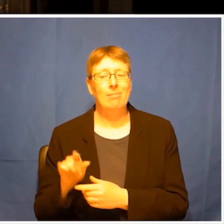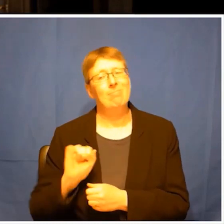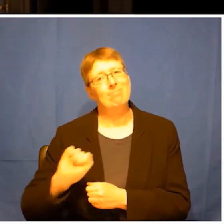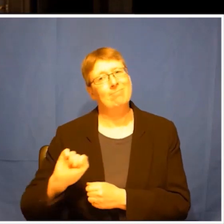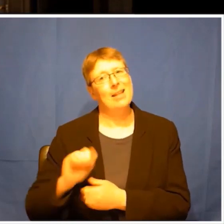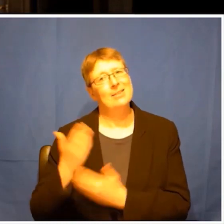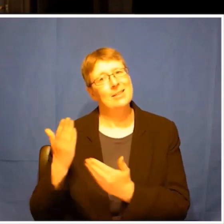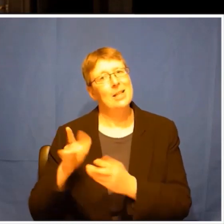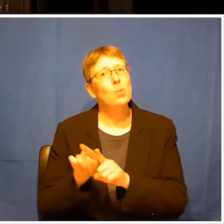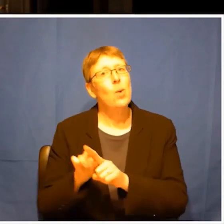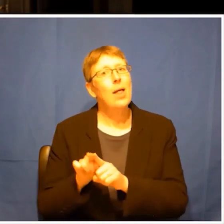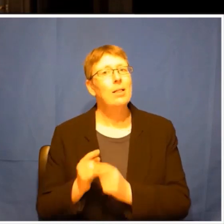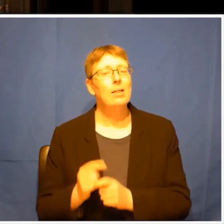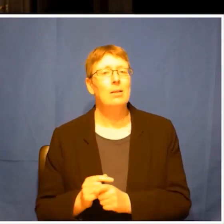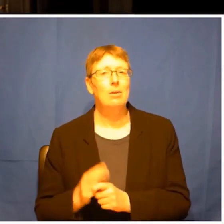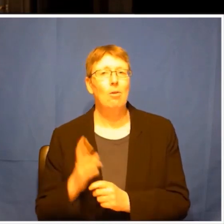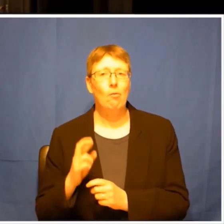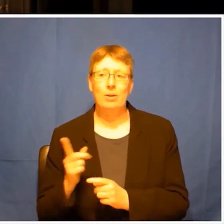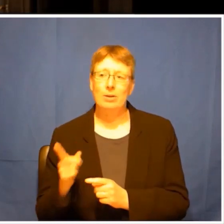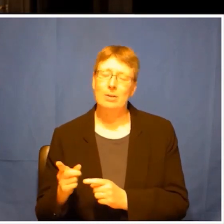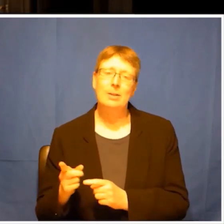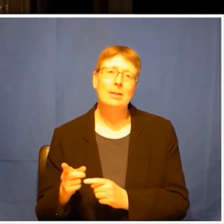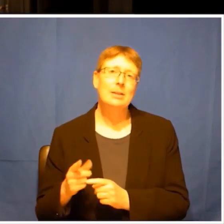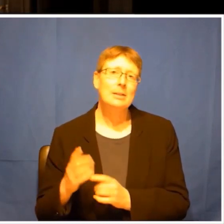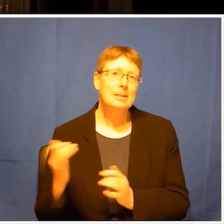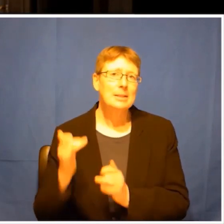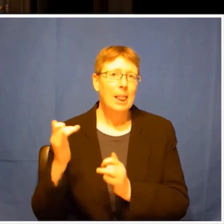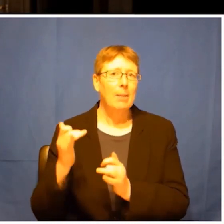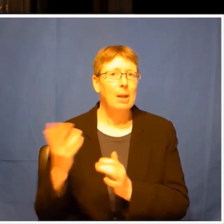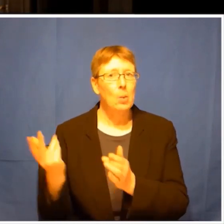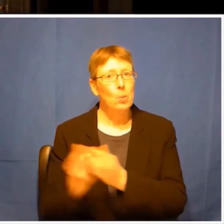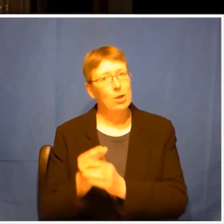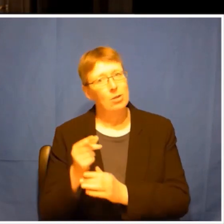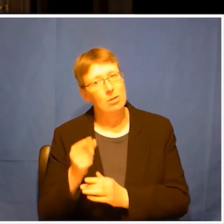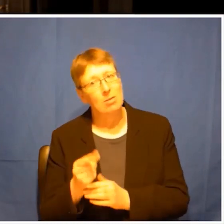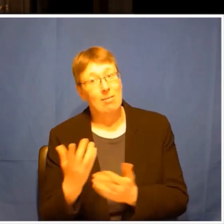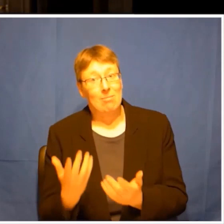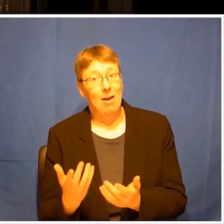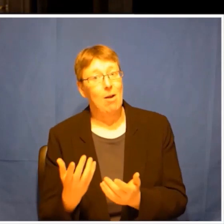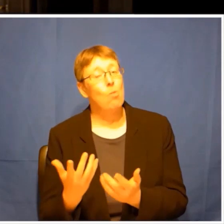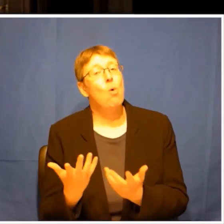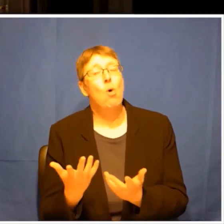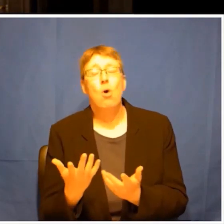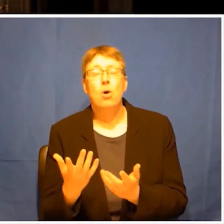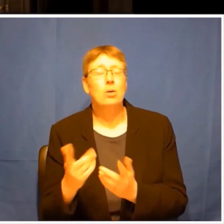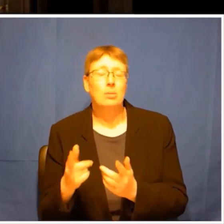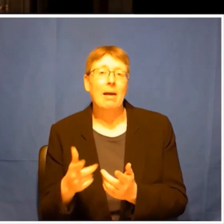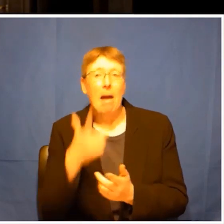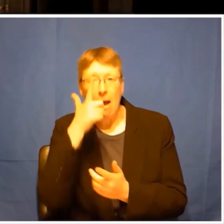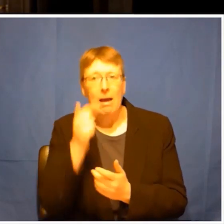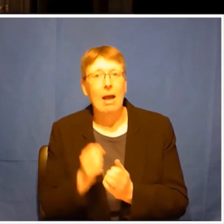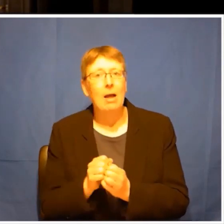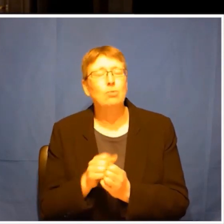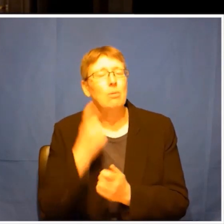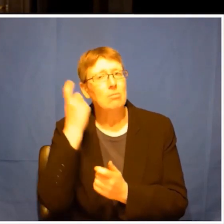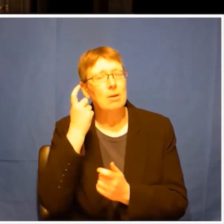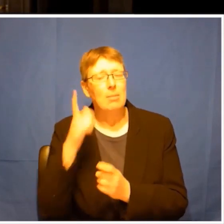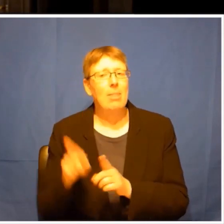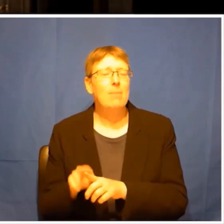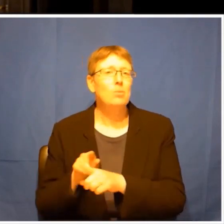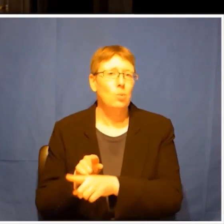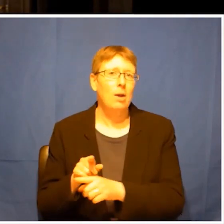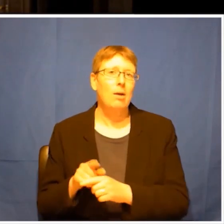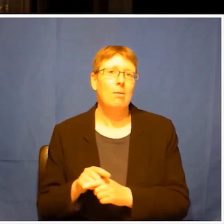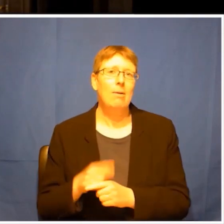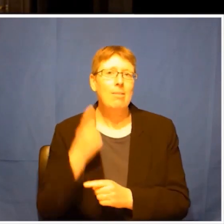their day as well. They'll be celebrating wherever they are. Some that can't be with you for whatever reason will be in your memories, I'm sure, and